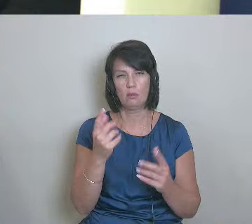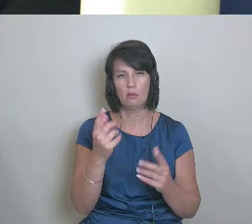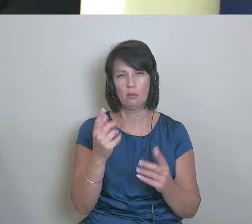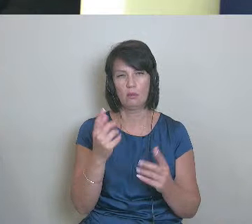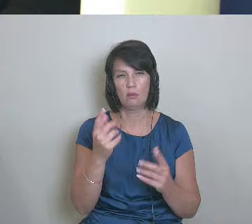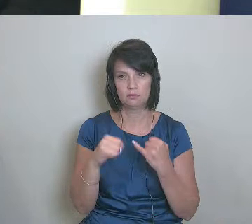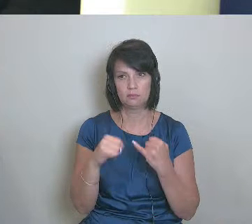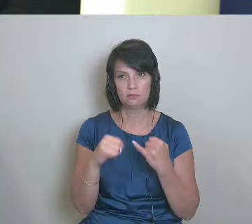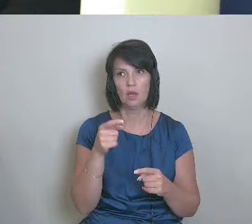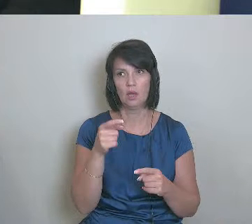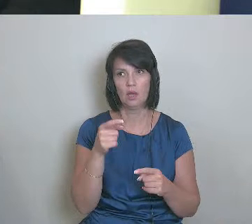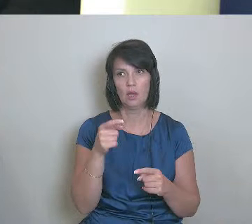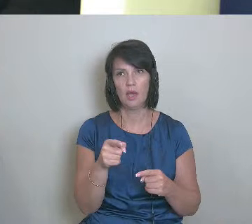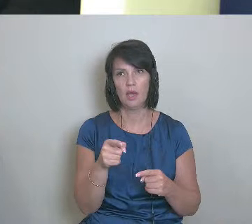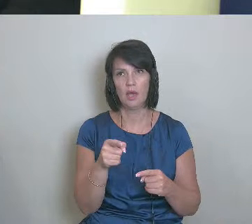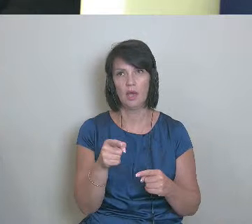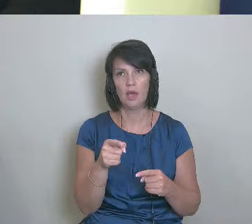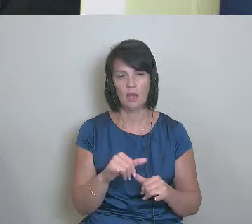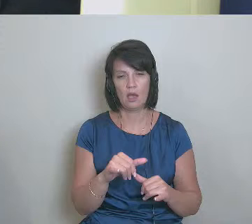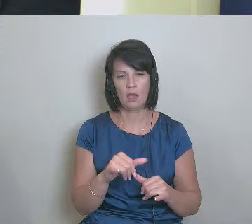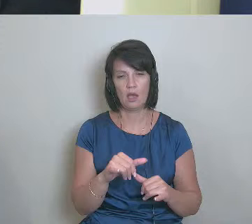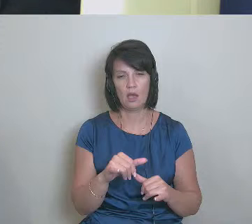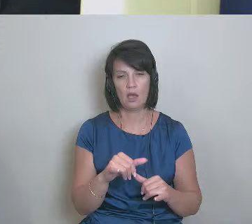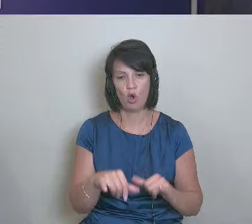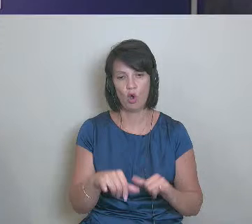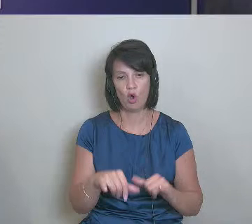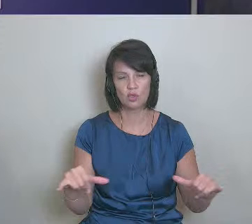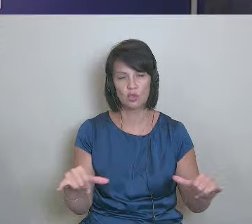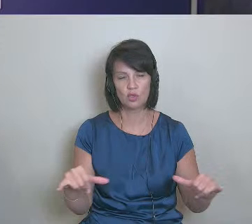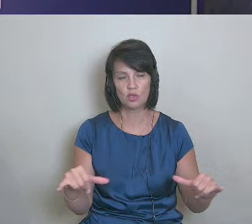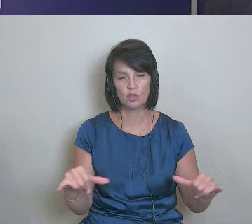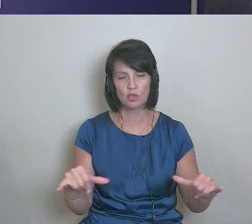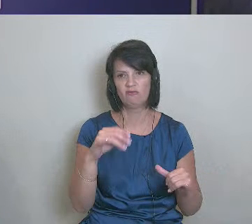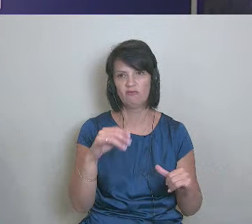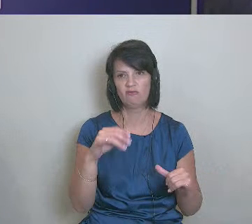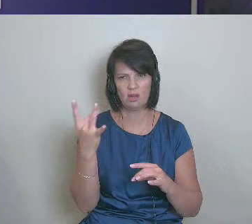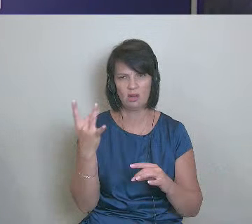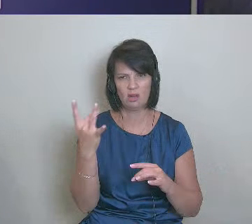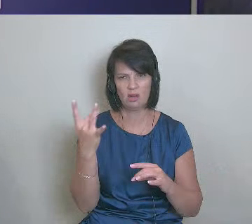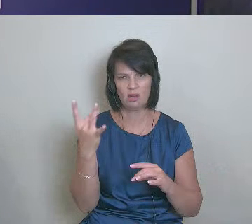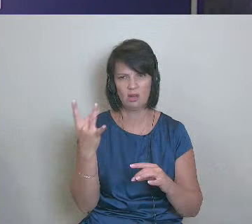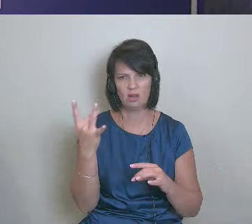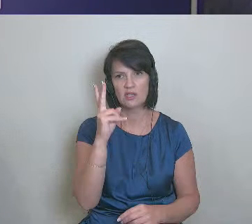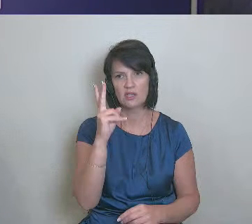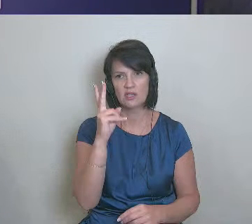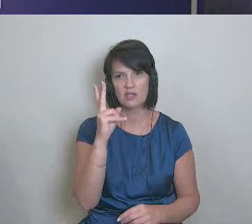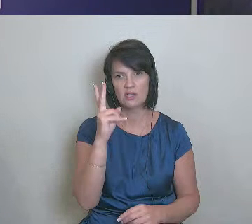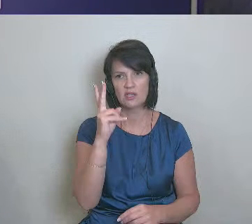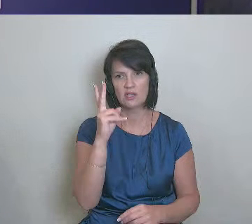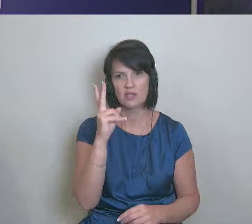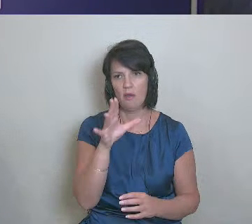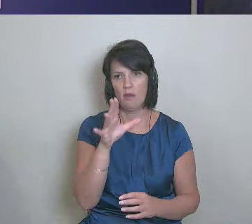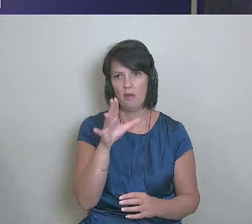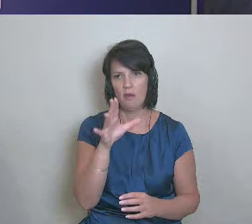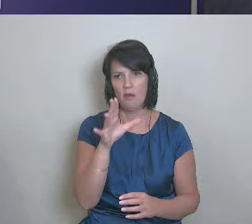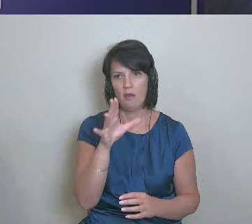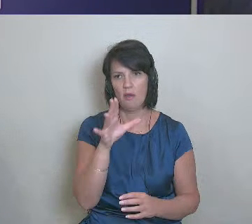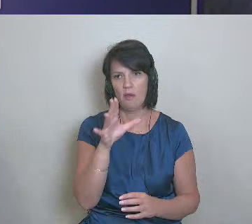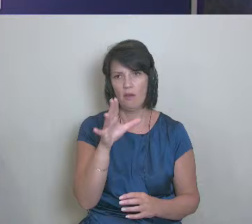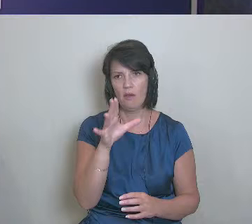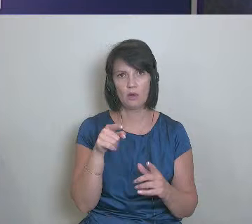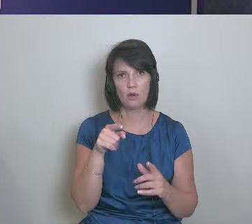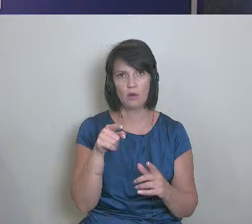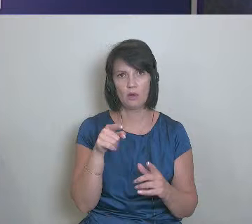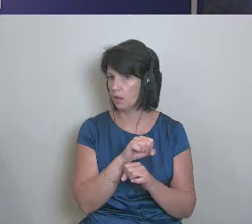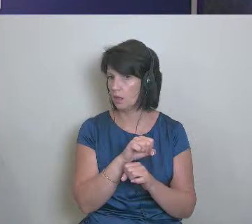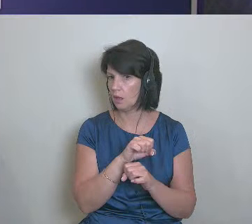should have 5 square meters. In yellow or in orange zone, there should be 20 square